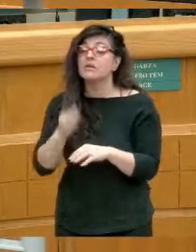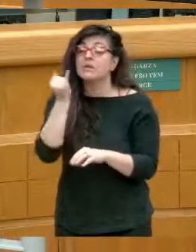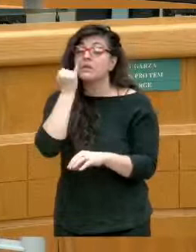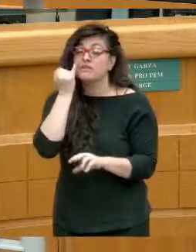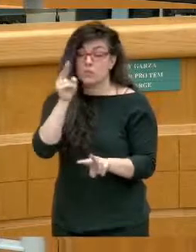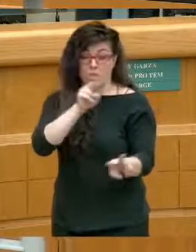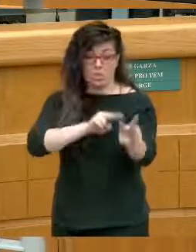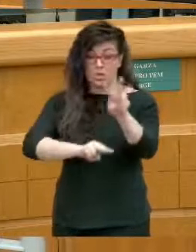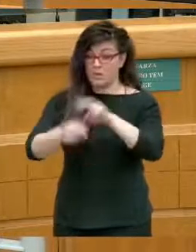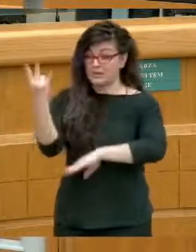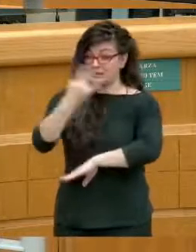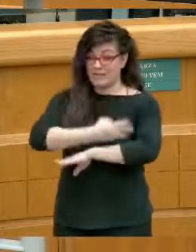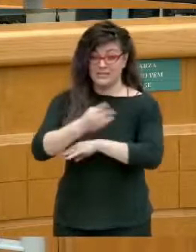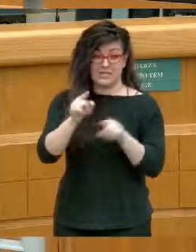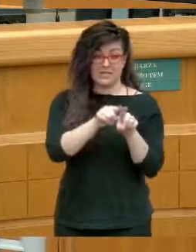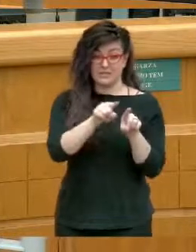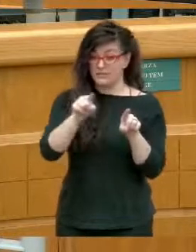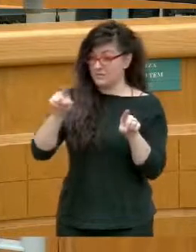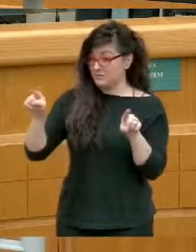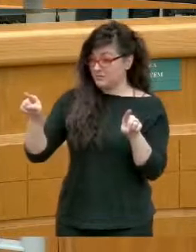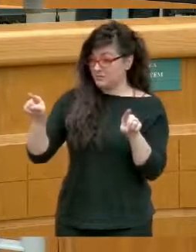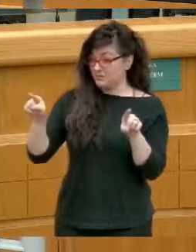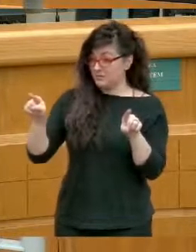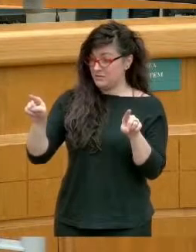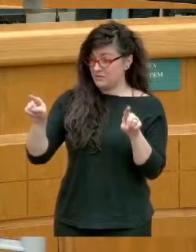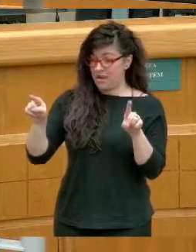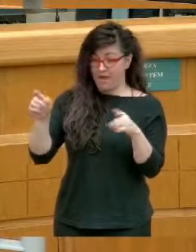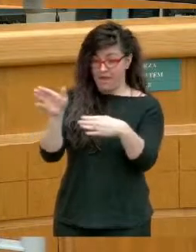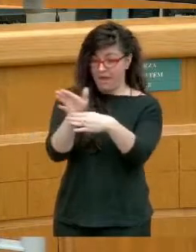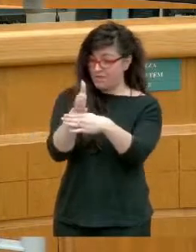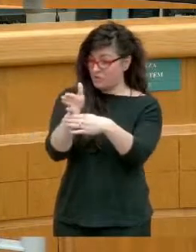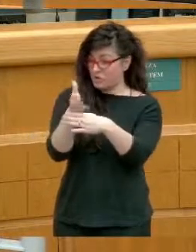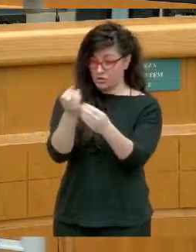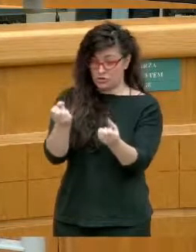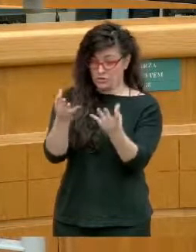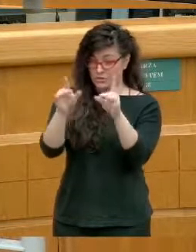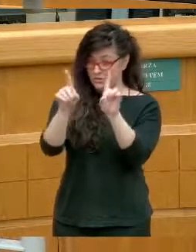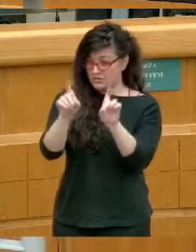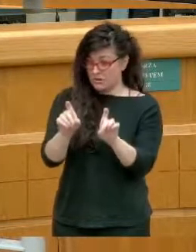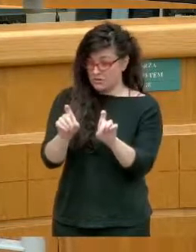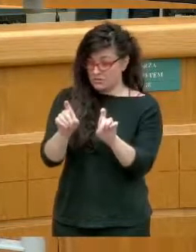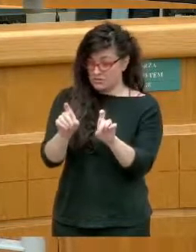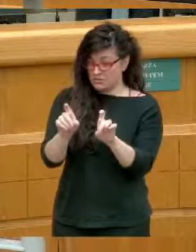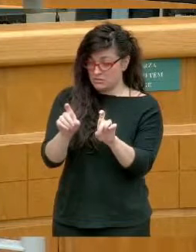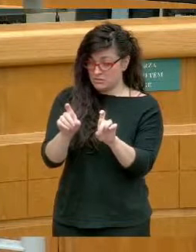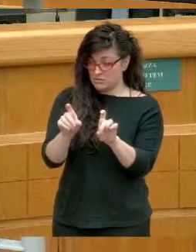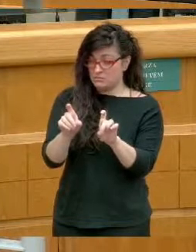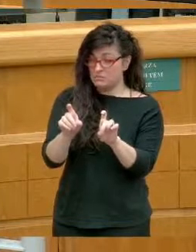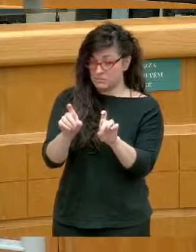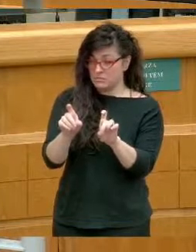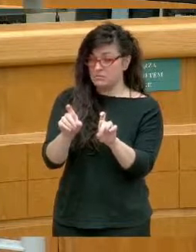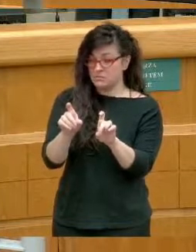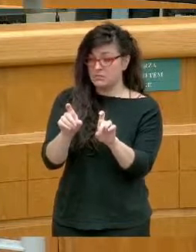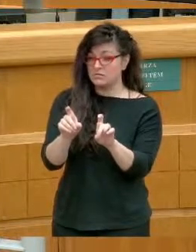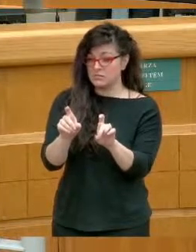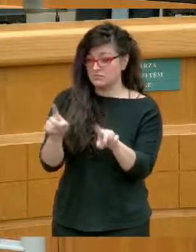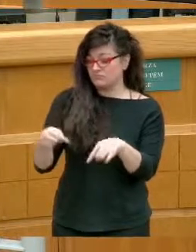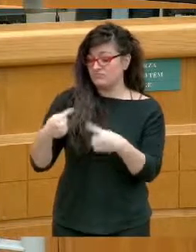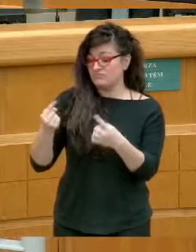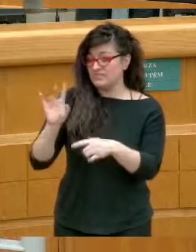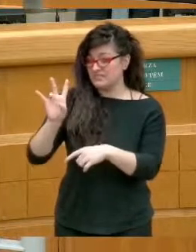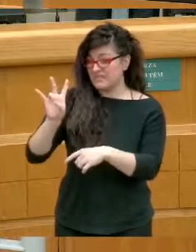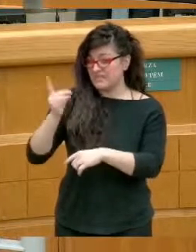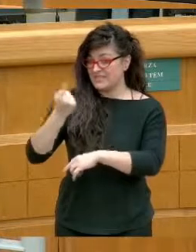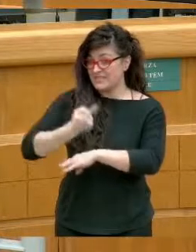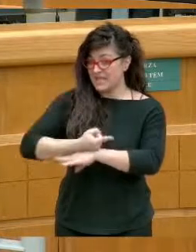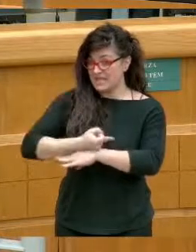running total, right, if you look back the last 7 days and see what is the average test for average testing done in over a 7-day